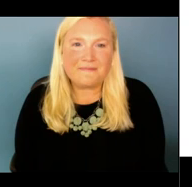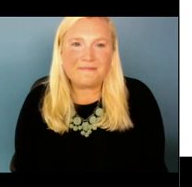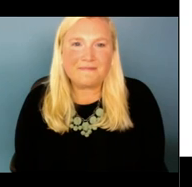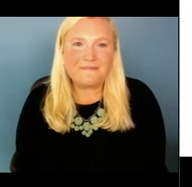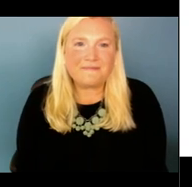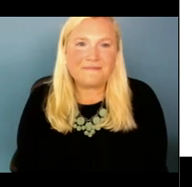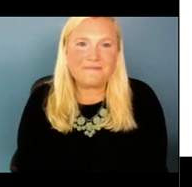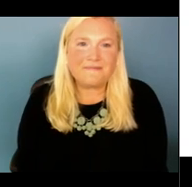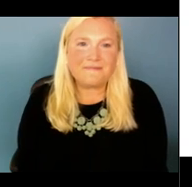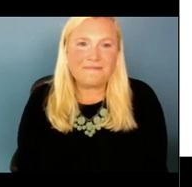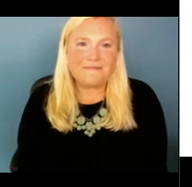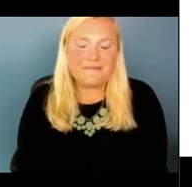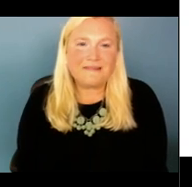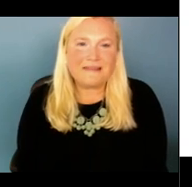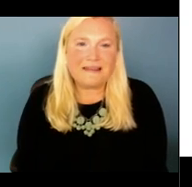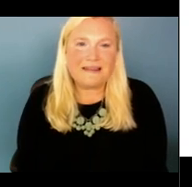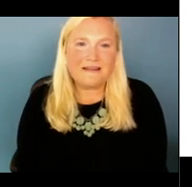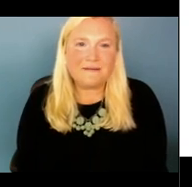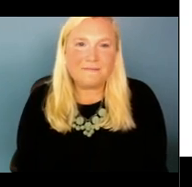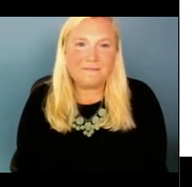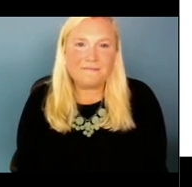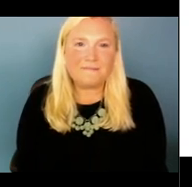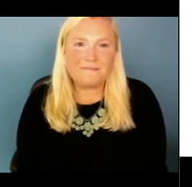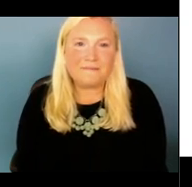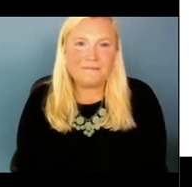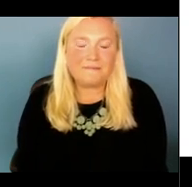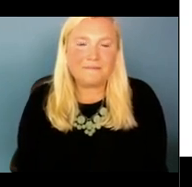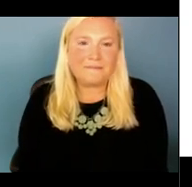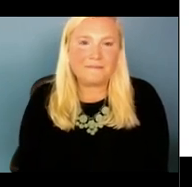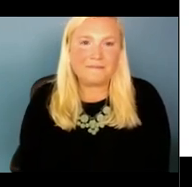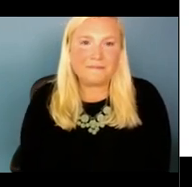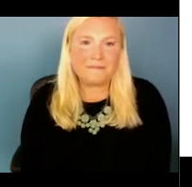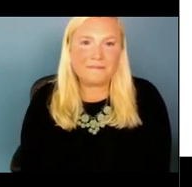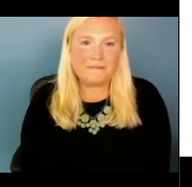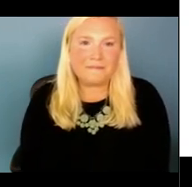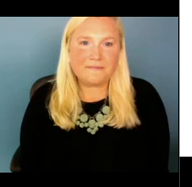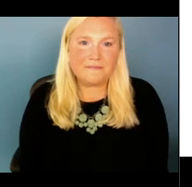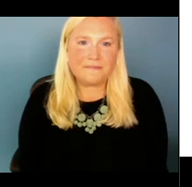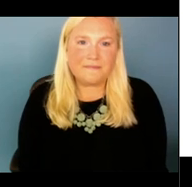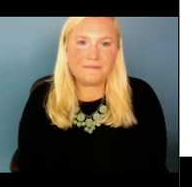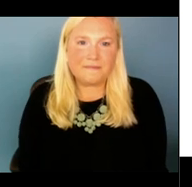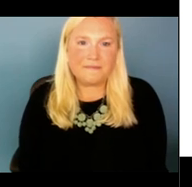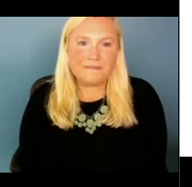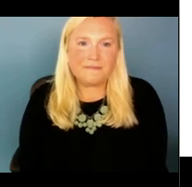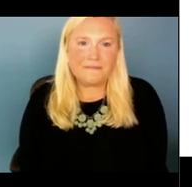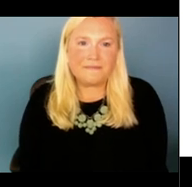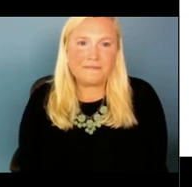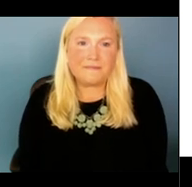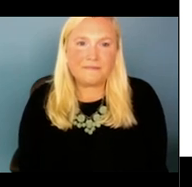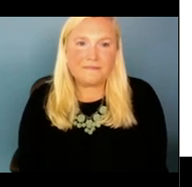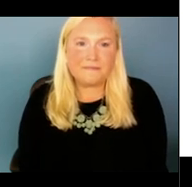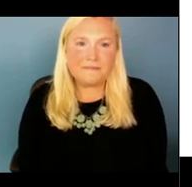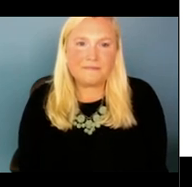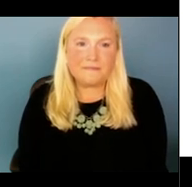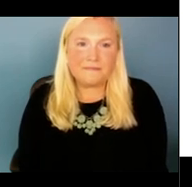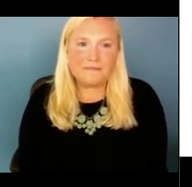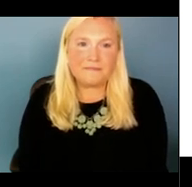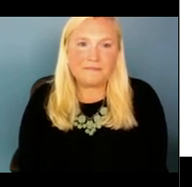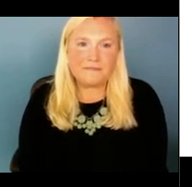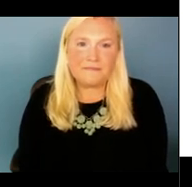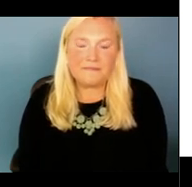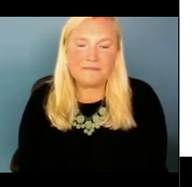tomorrow. Make sure to keep an eye for the same email you use to register for this webinar. This is our